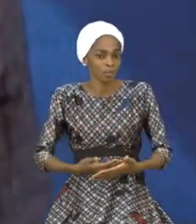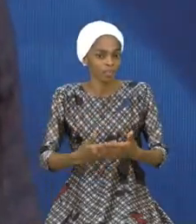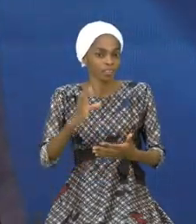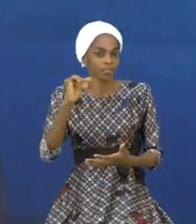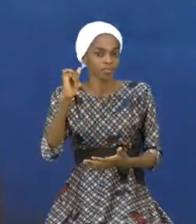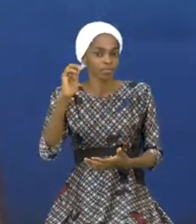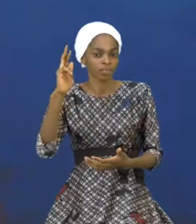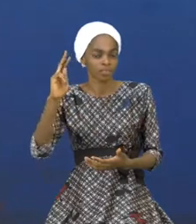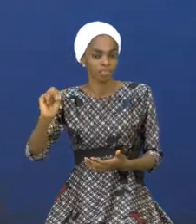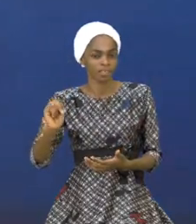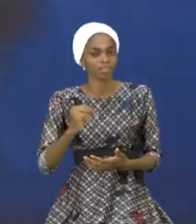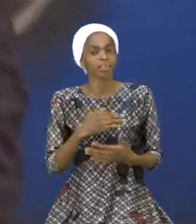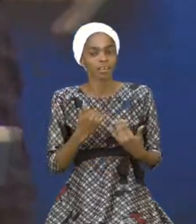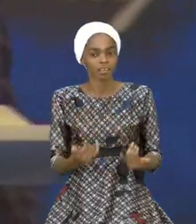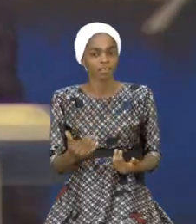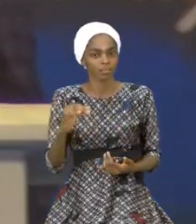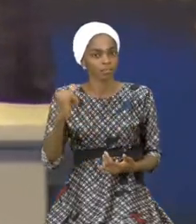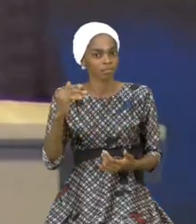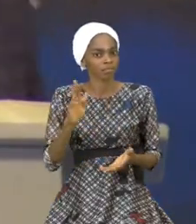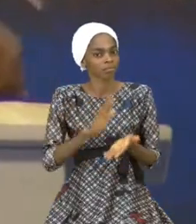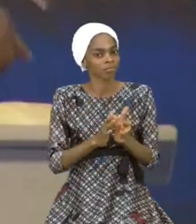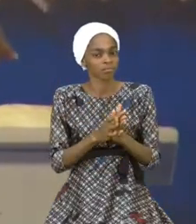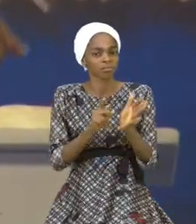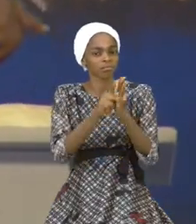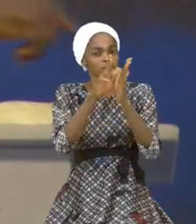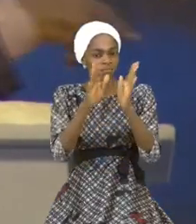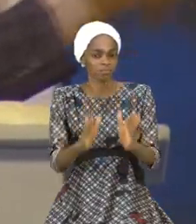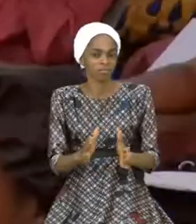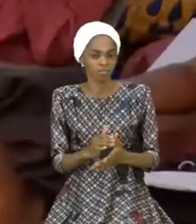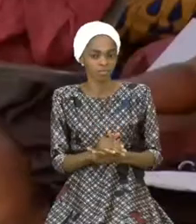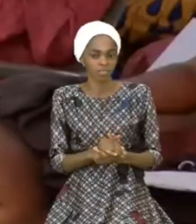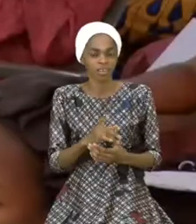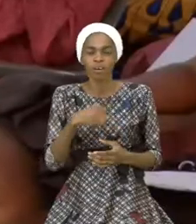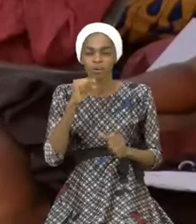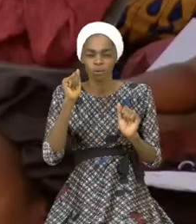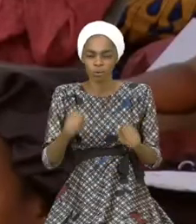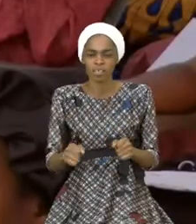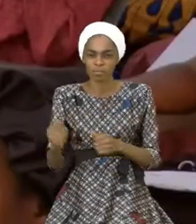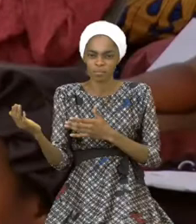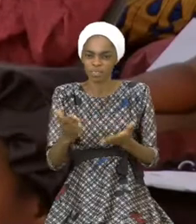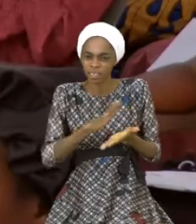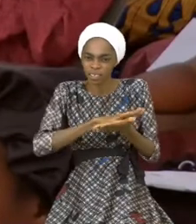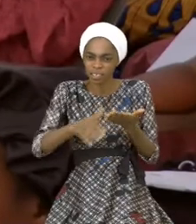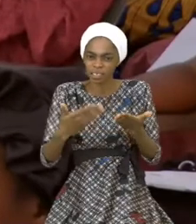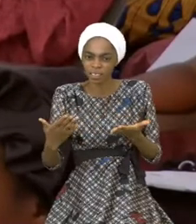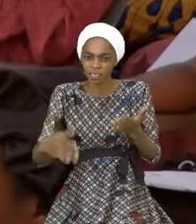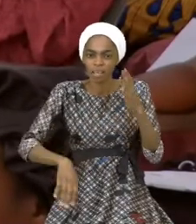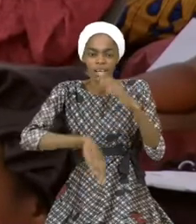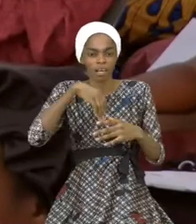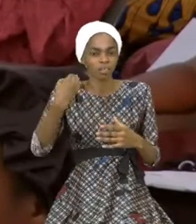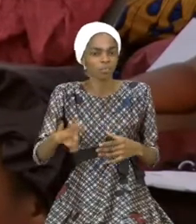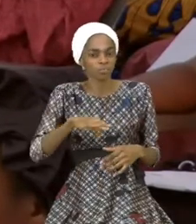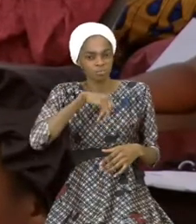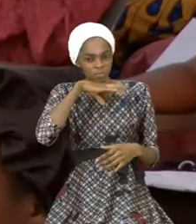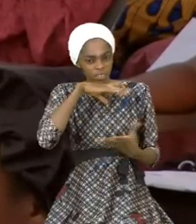Cain was that murderer. Who can bring a clean thing out of an